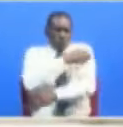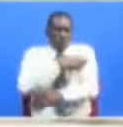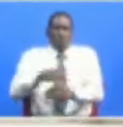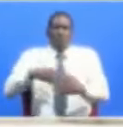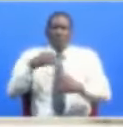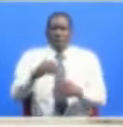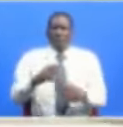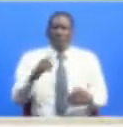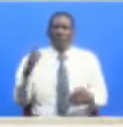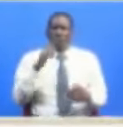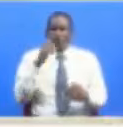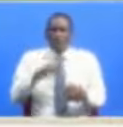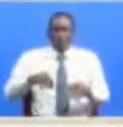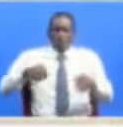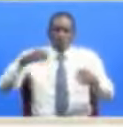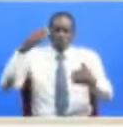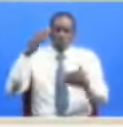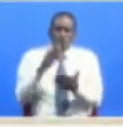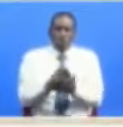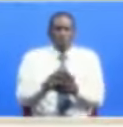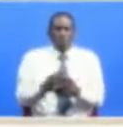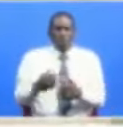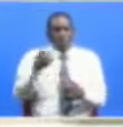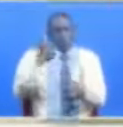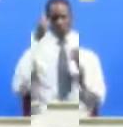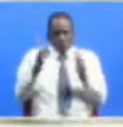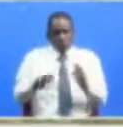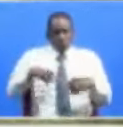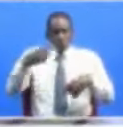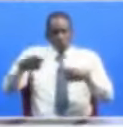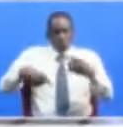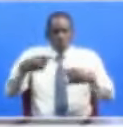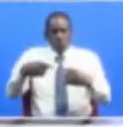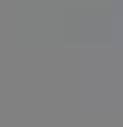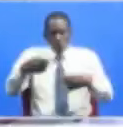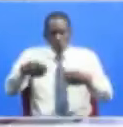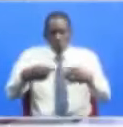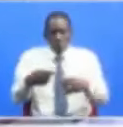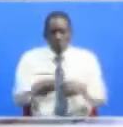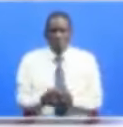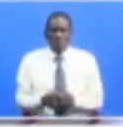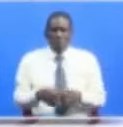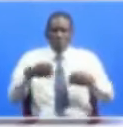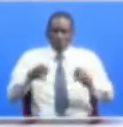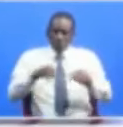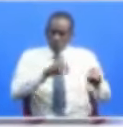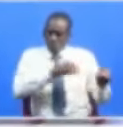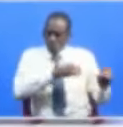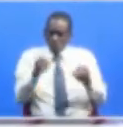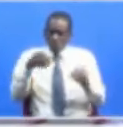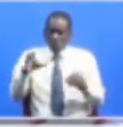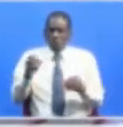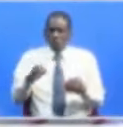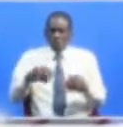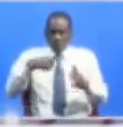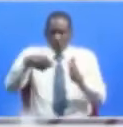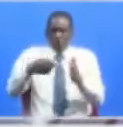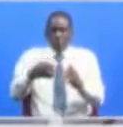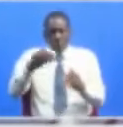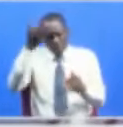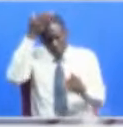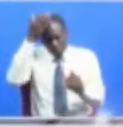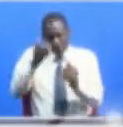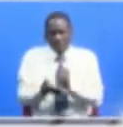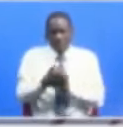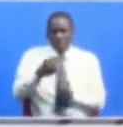to disconnect a dialysis patient from going through the process. Jaribu kunitoa kwa mashini, kunivuruta, but the nurses